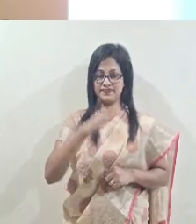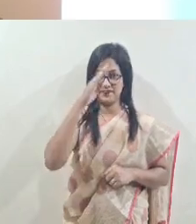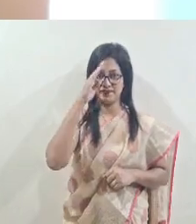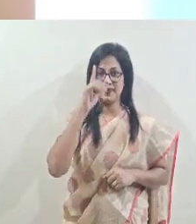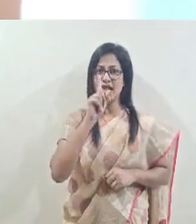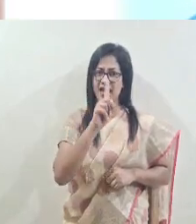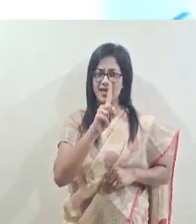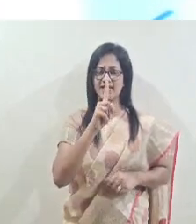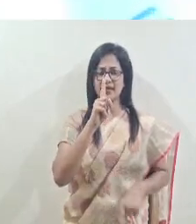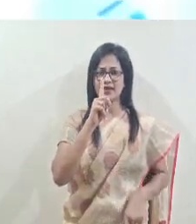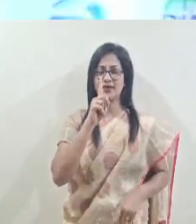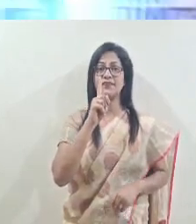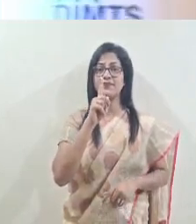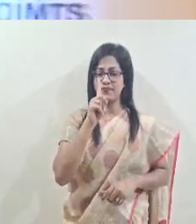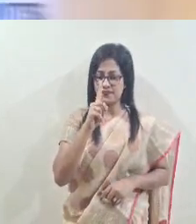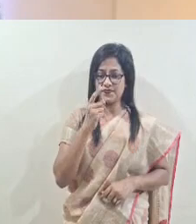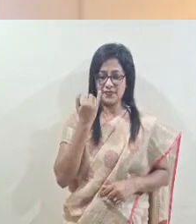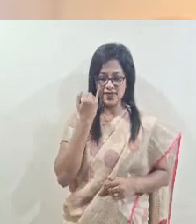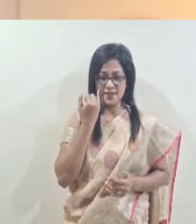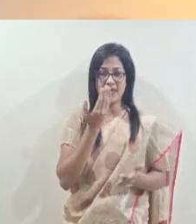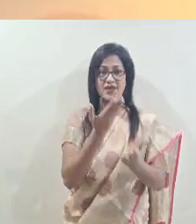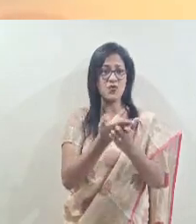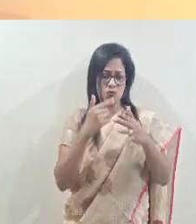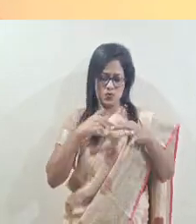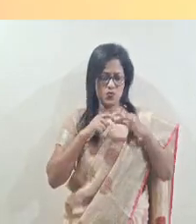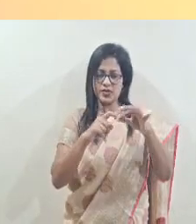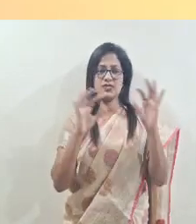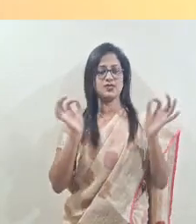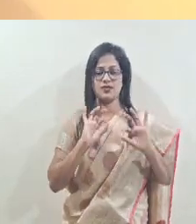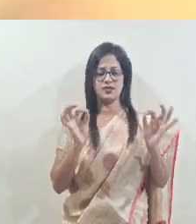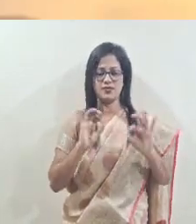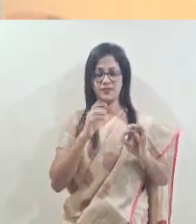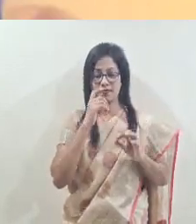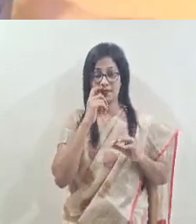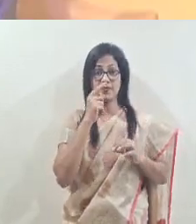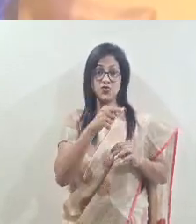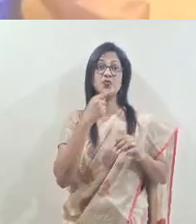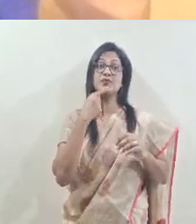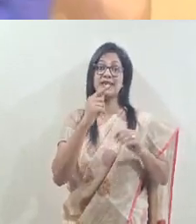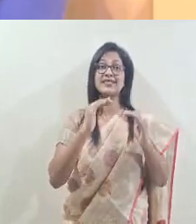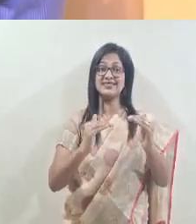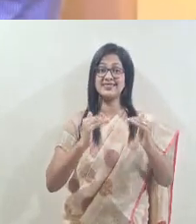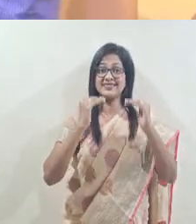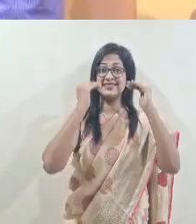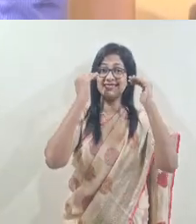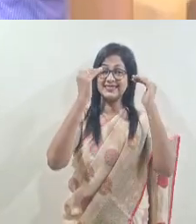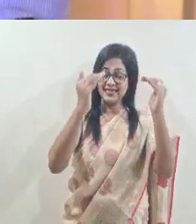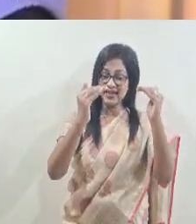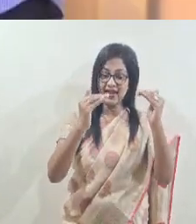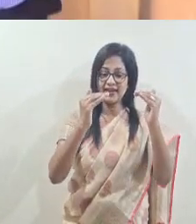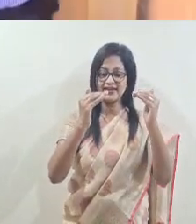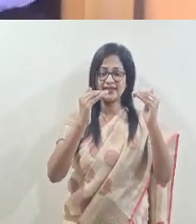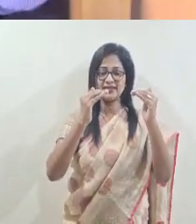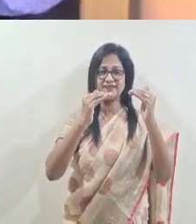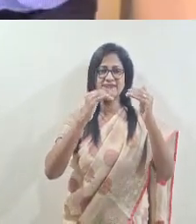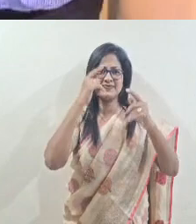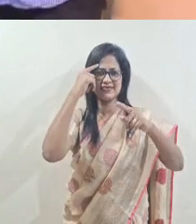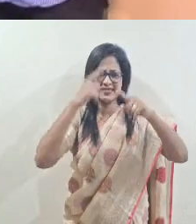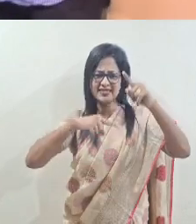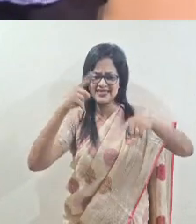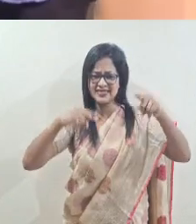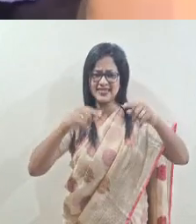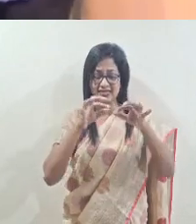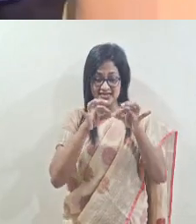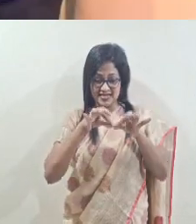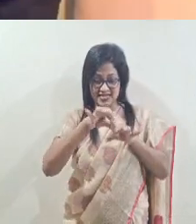I have a comment, rather, not a question. So you're saying standard indices to measure resilience is